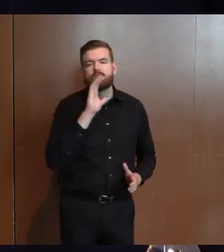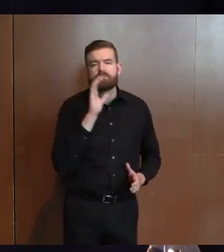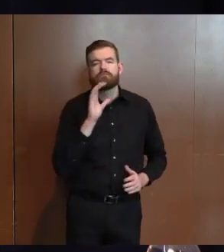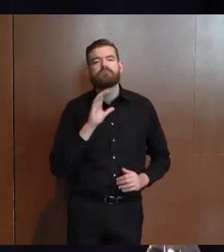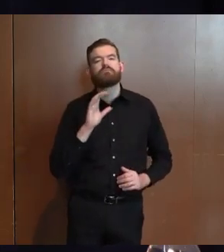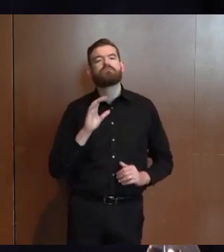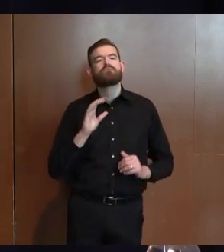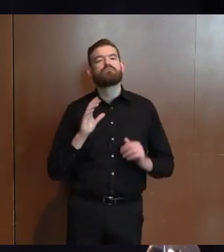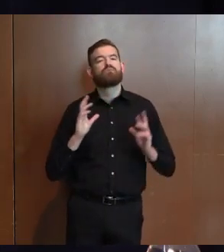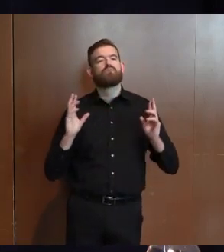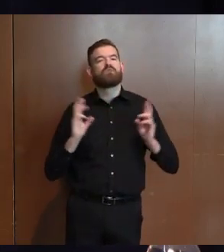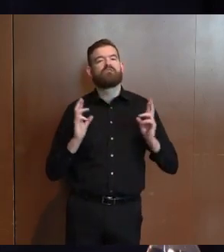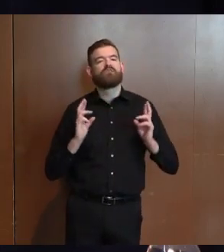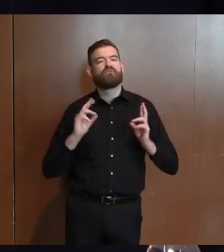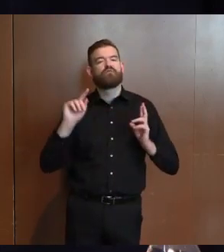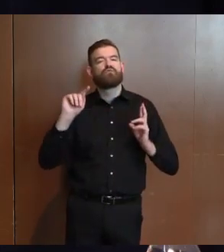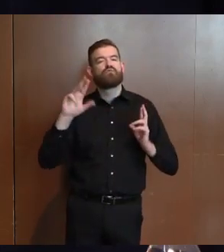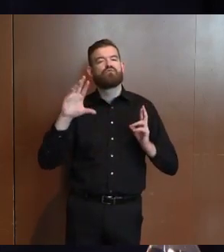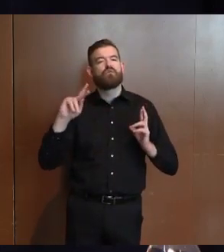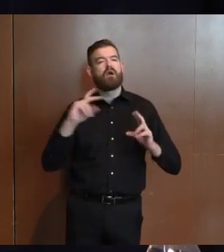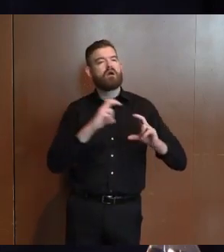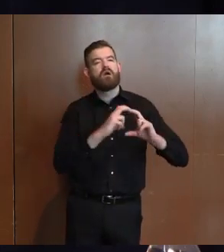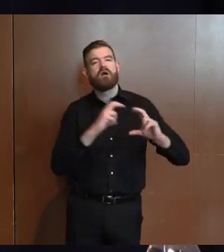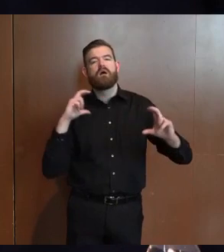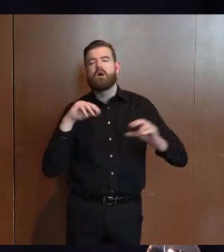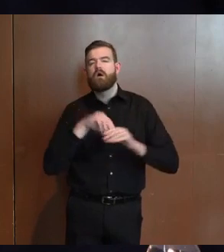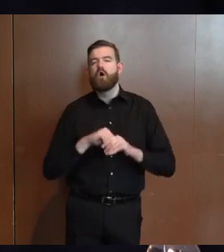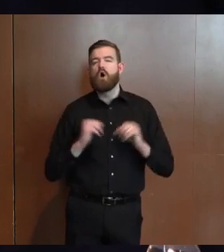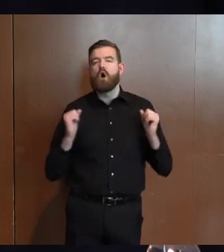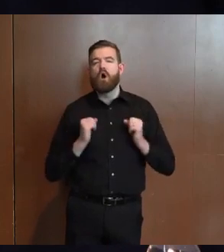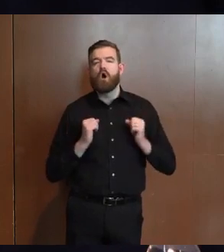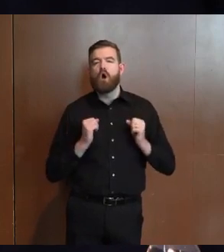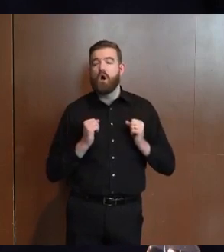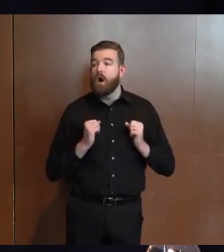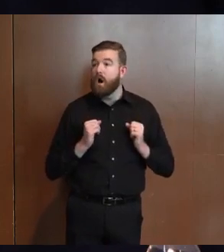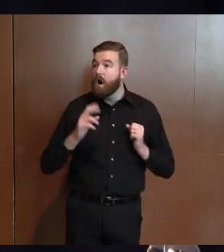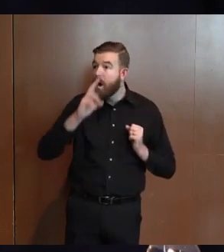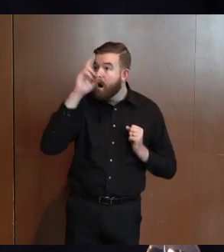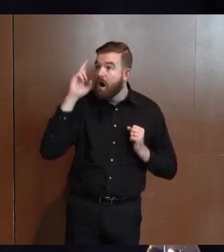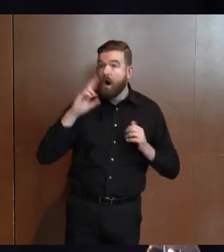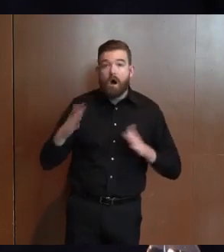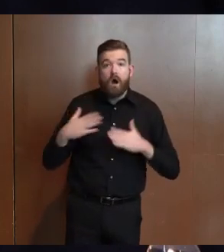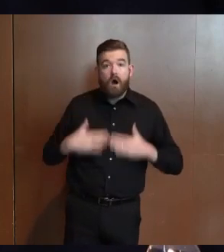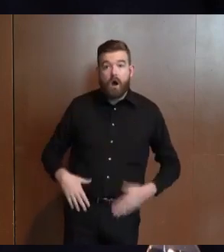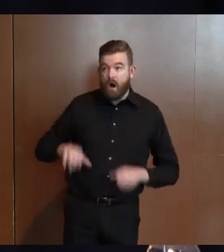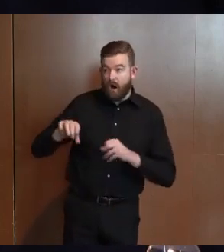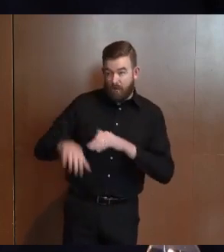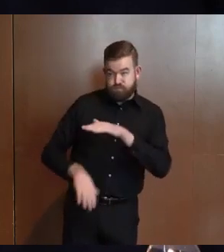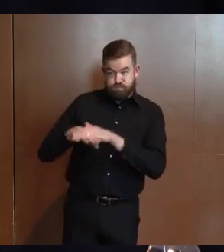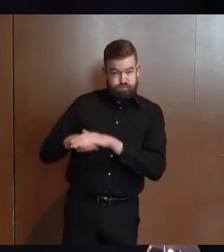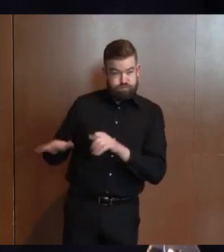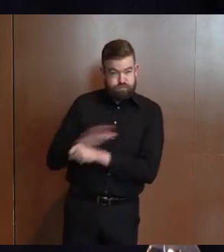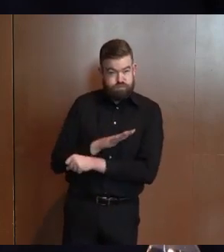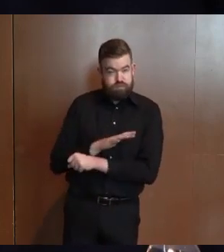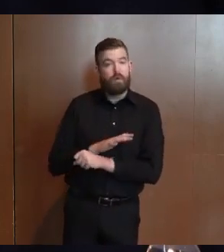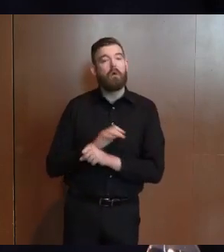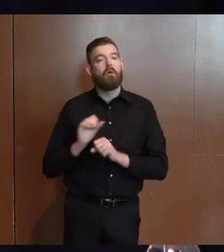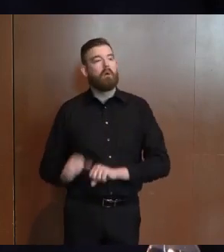need them. What's happening is some funeral services are delayed. Families trying to